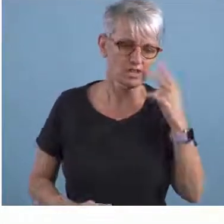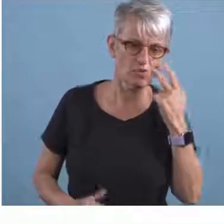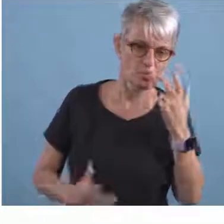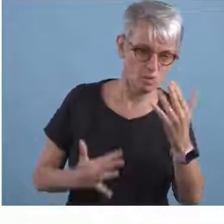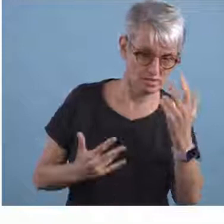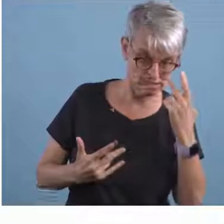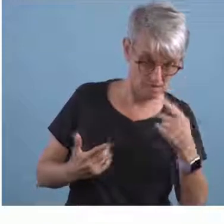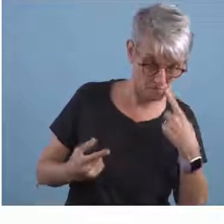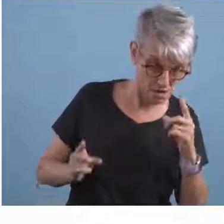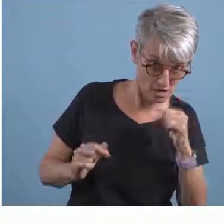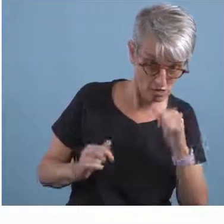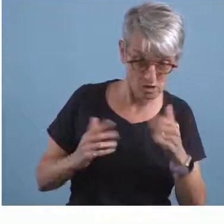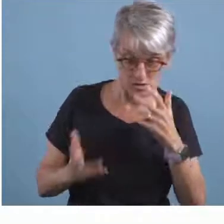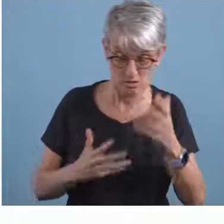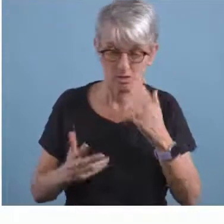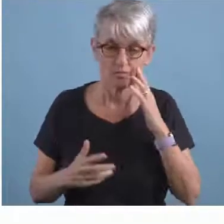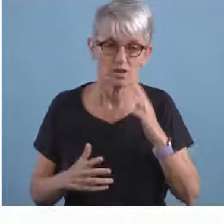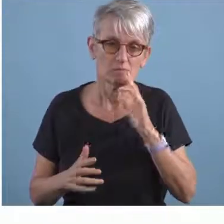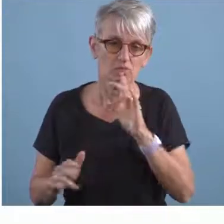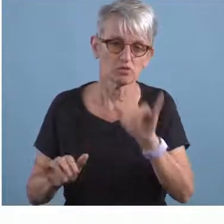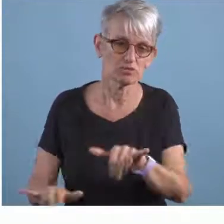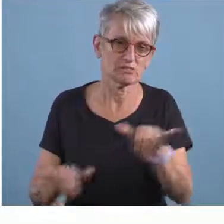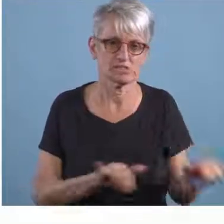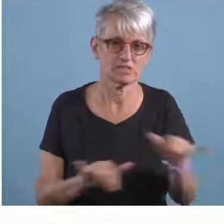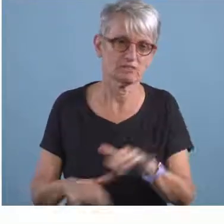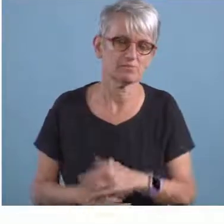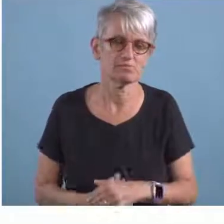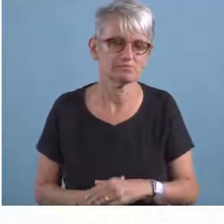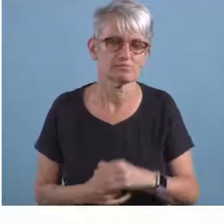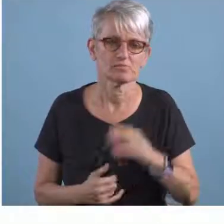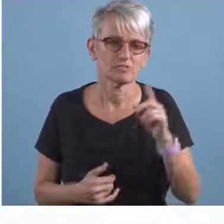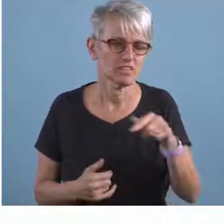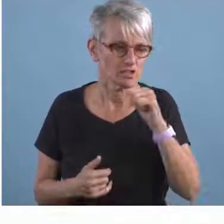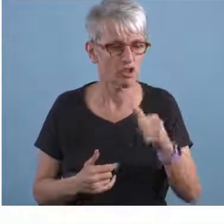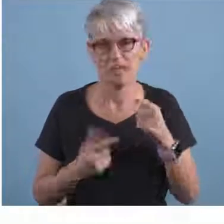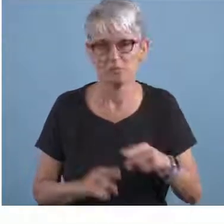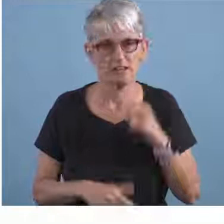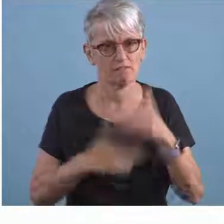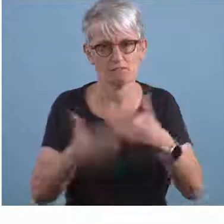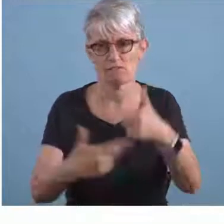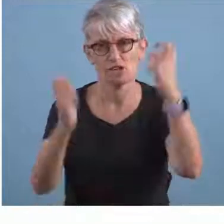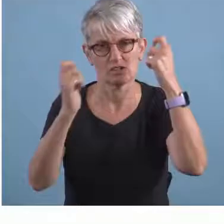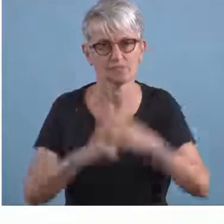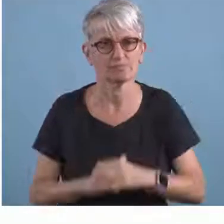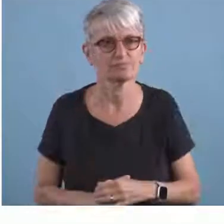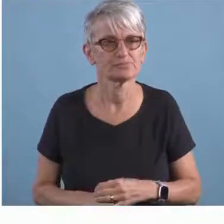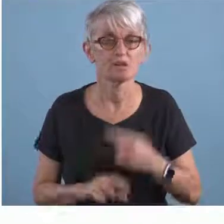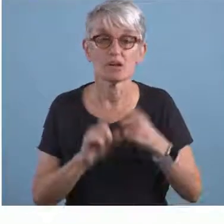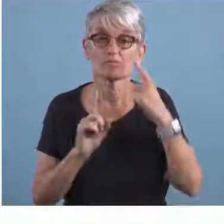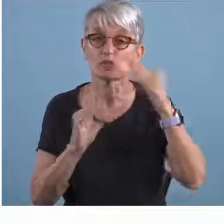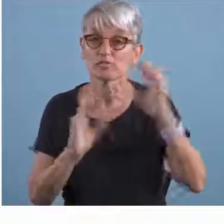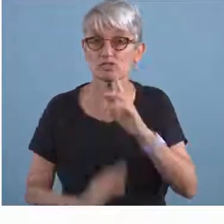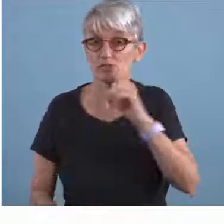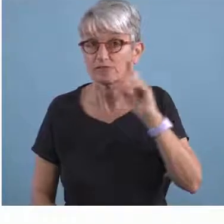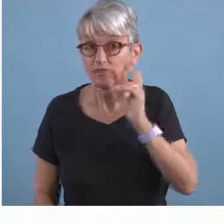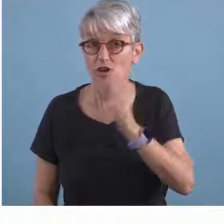there and is talking about doing something similar, but that's not advancing quickly. However, for teachers of the deaf and hard of